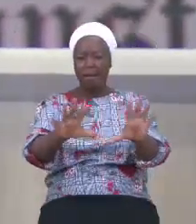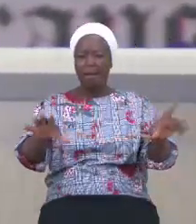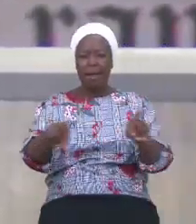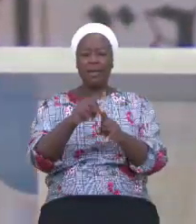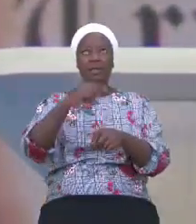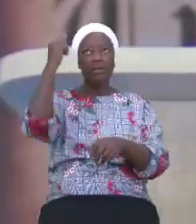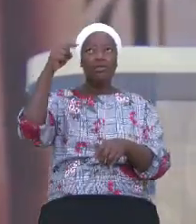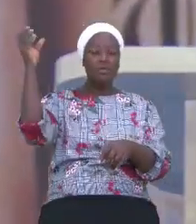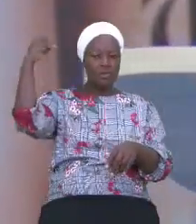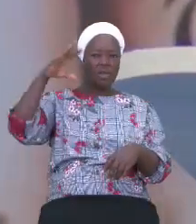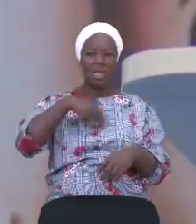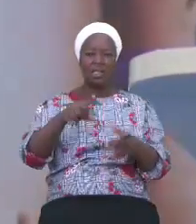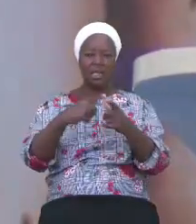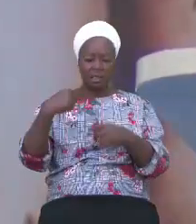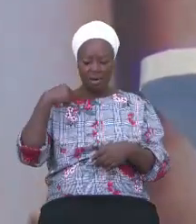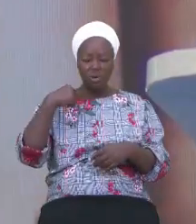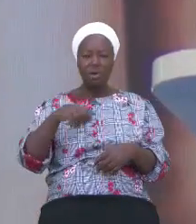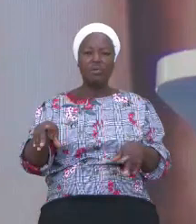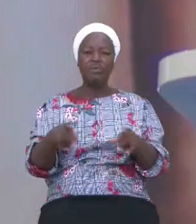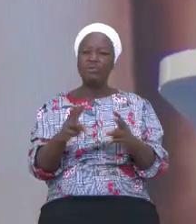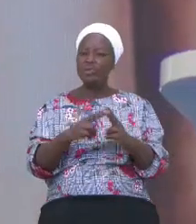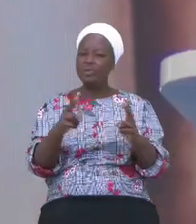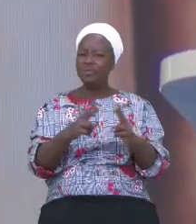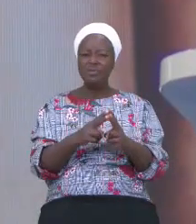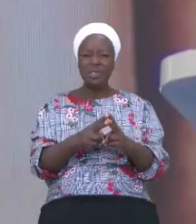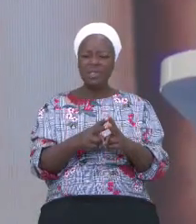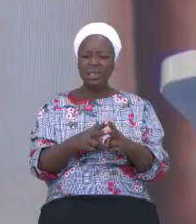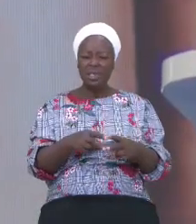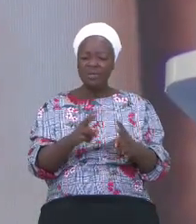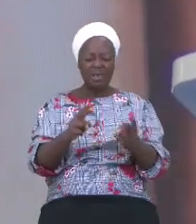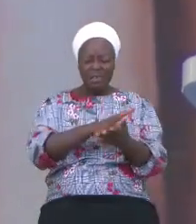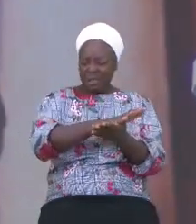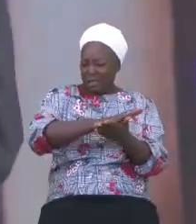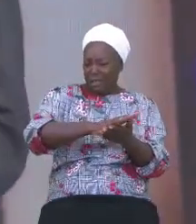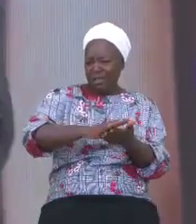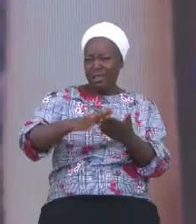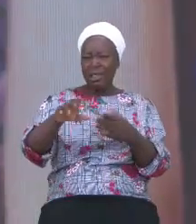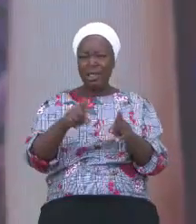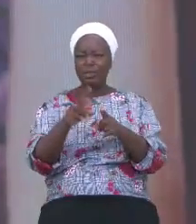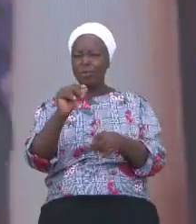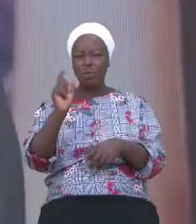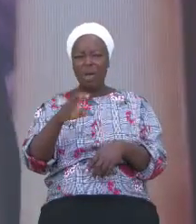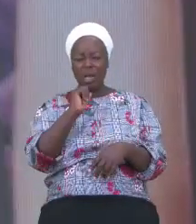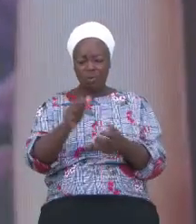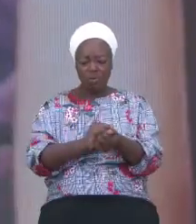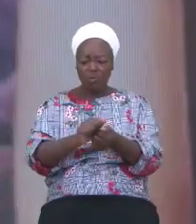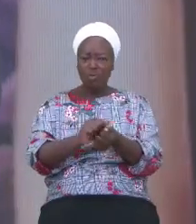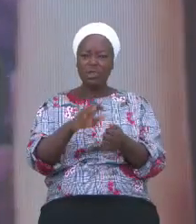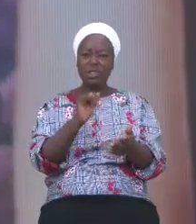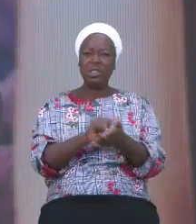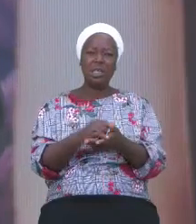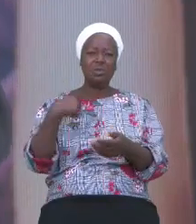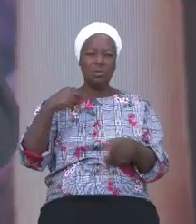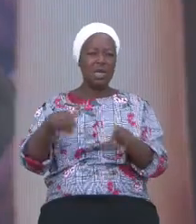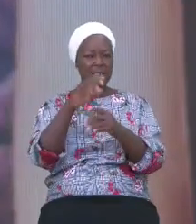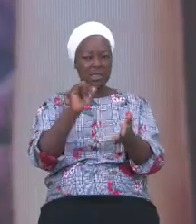clothes as no washer, as no dry cleaner, as nobody could wash any clothes